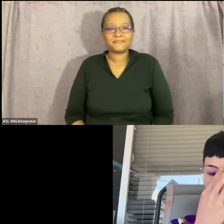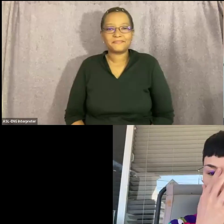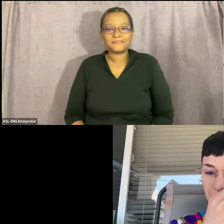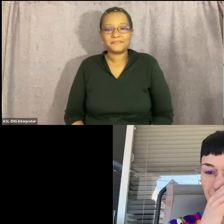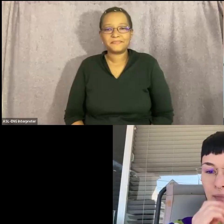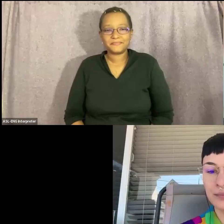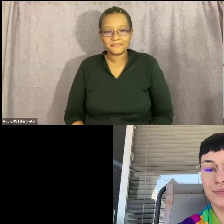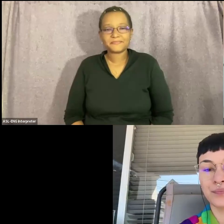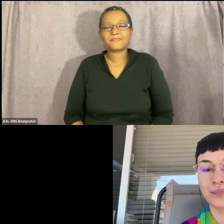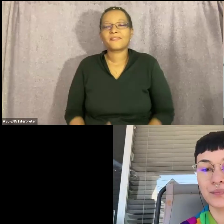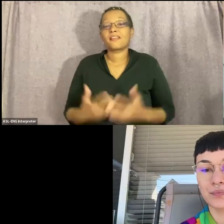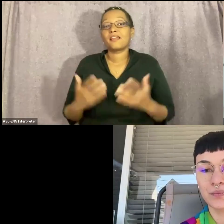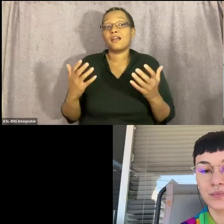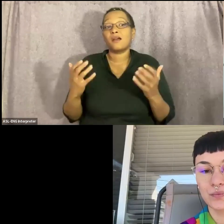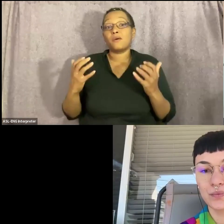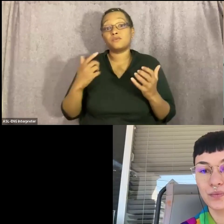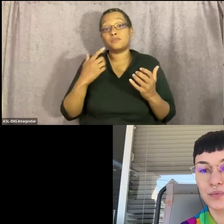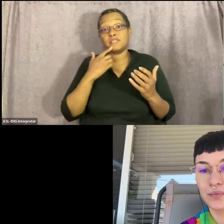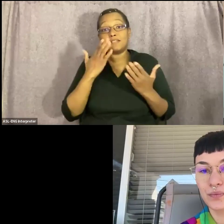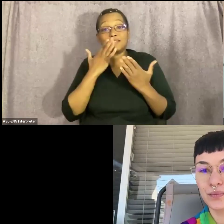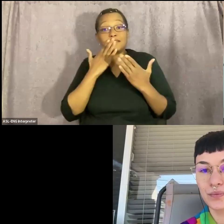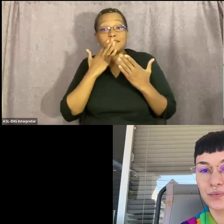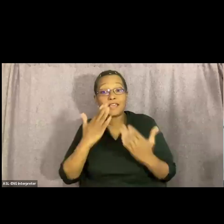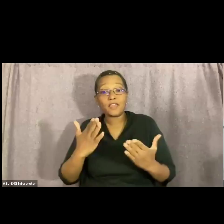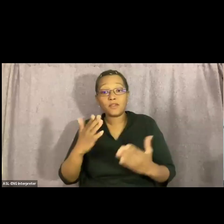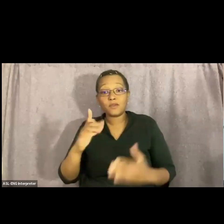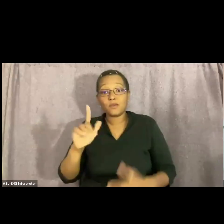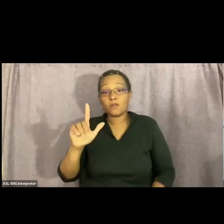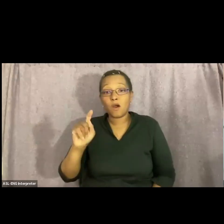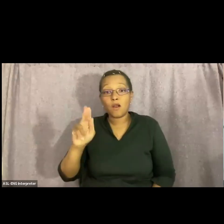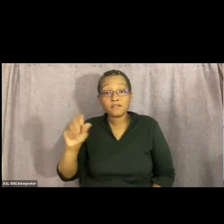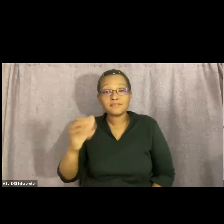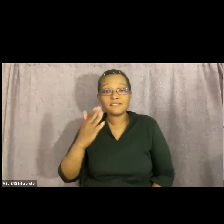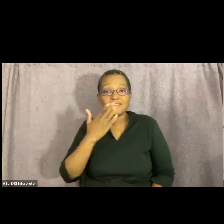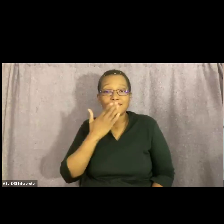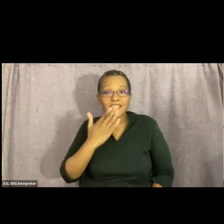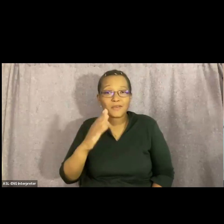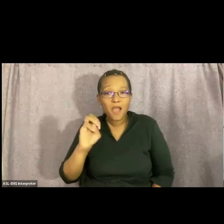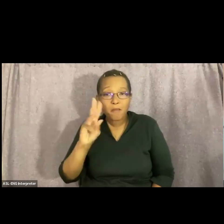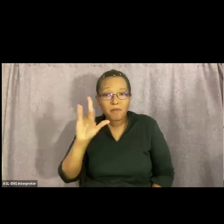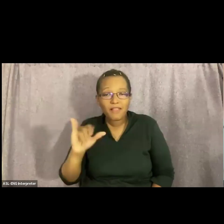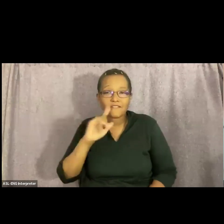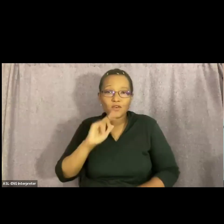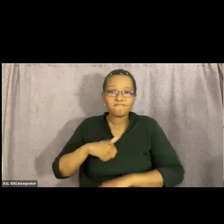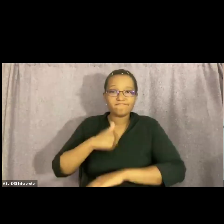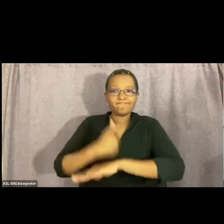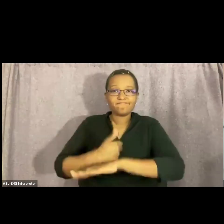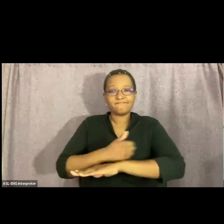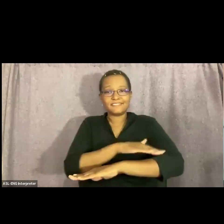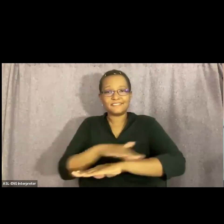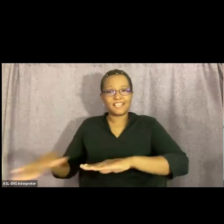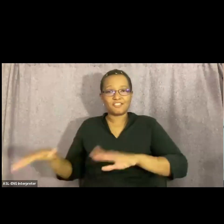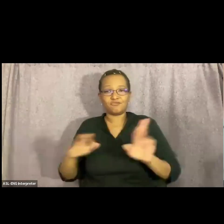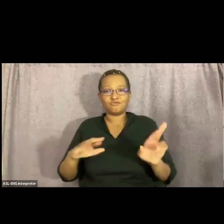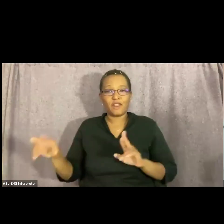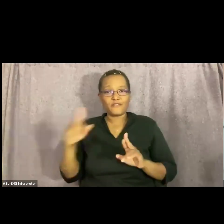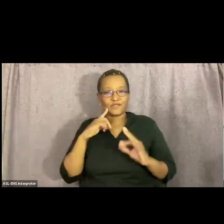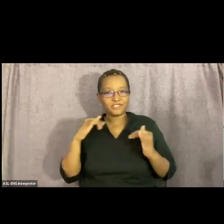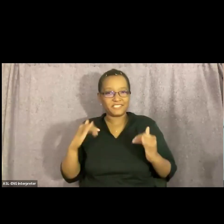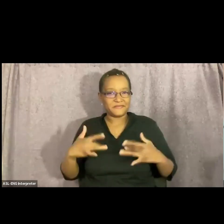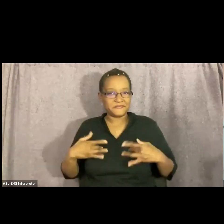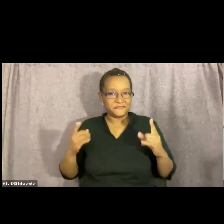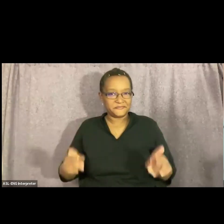I want to say thank you to Lotus and Emily for setting the stage for today's event. As mentioned, my